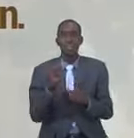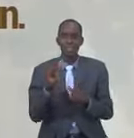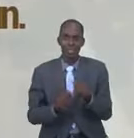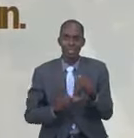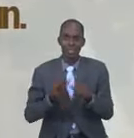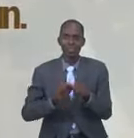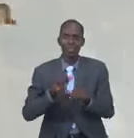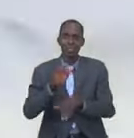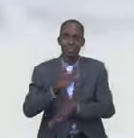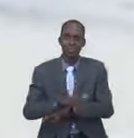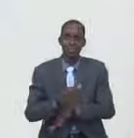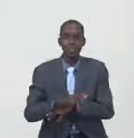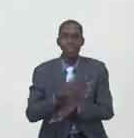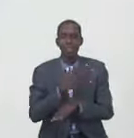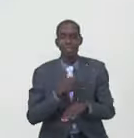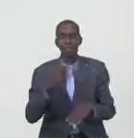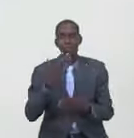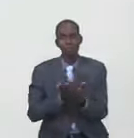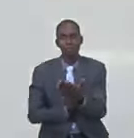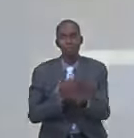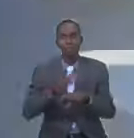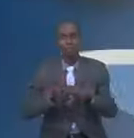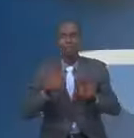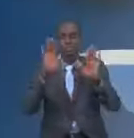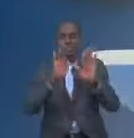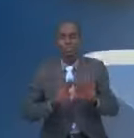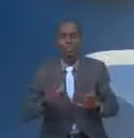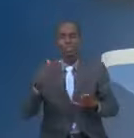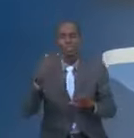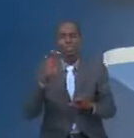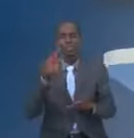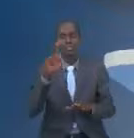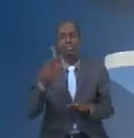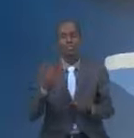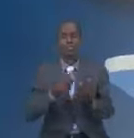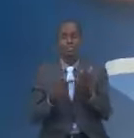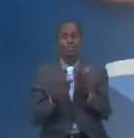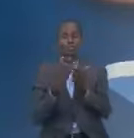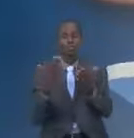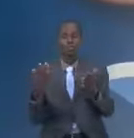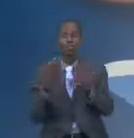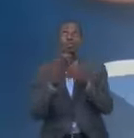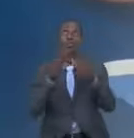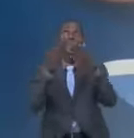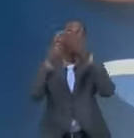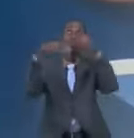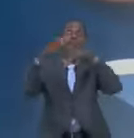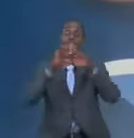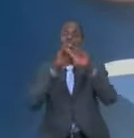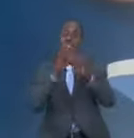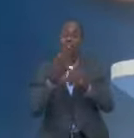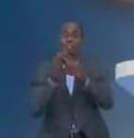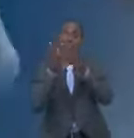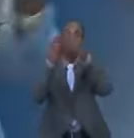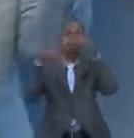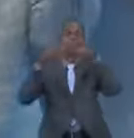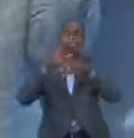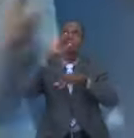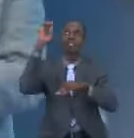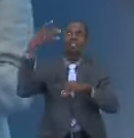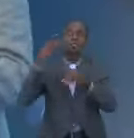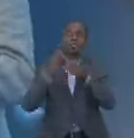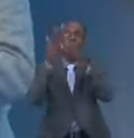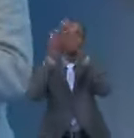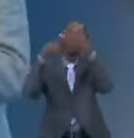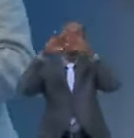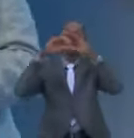Sunday worship service. It's a GCK gift. Something from heaven. A gift from heaven. Grace from heaven.